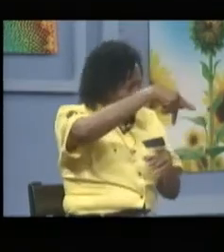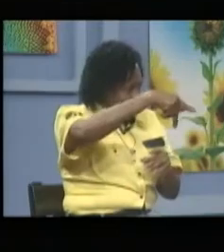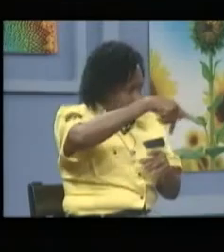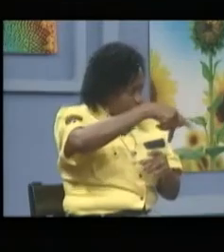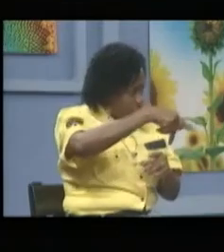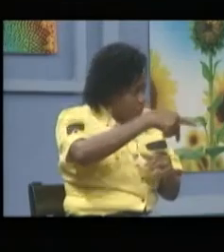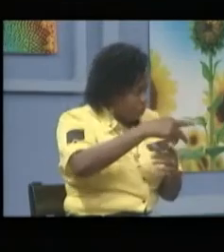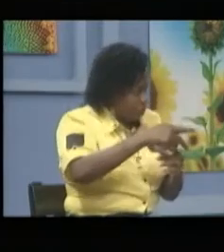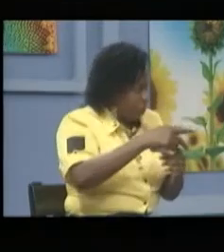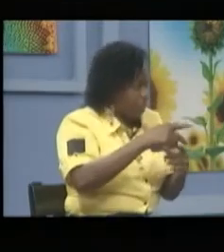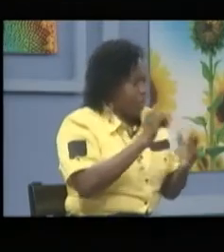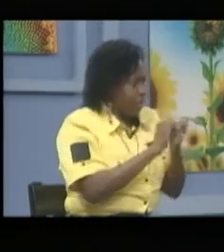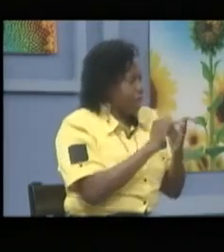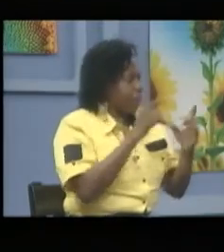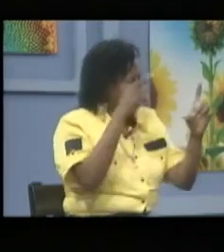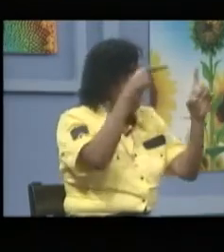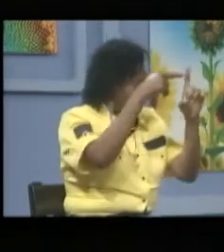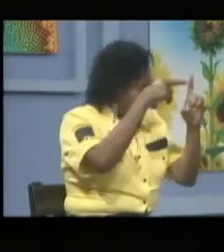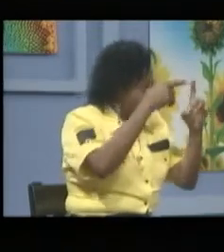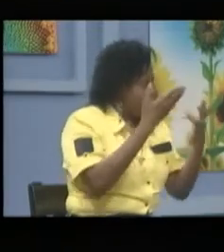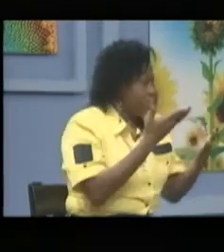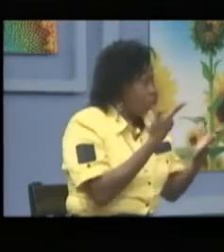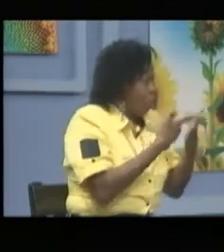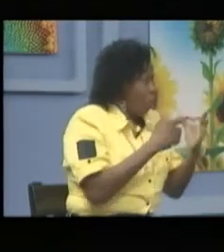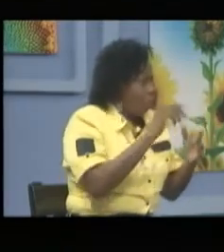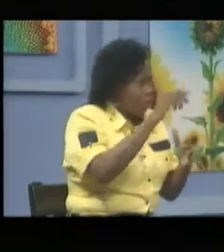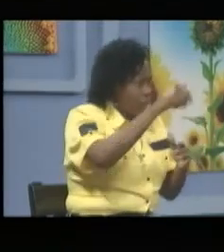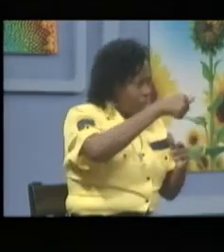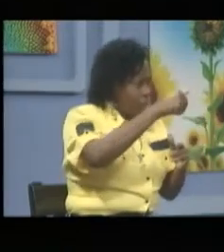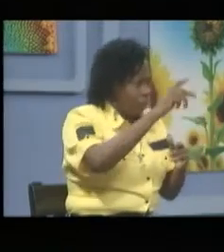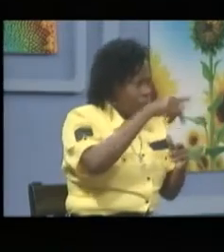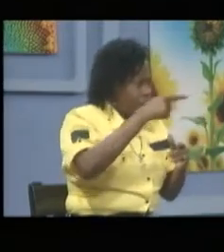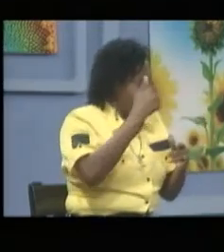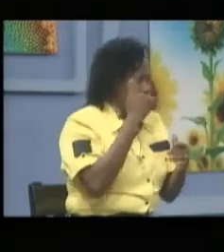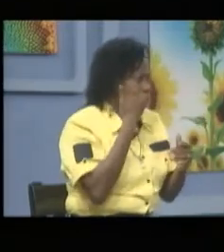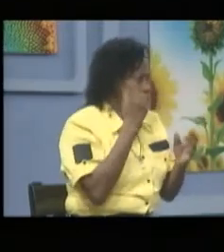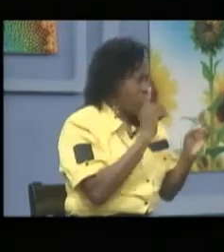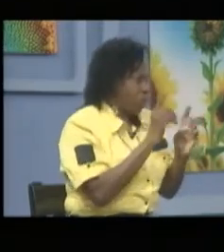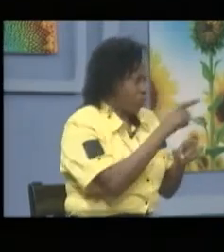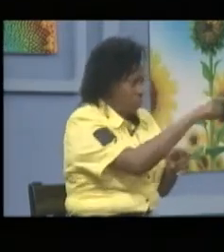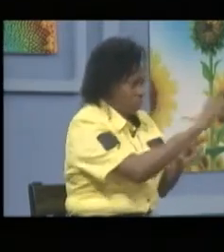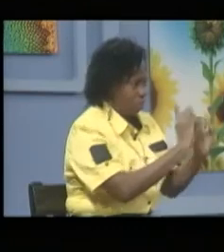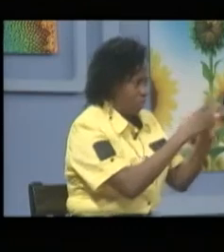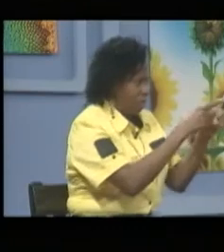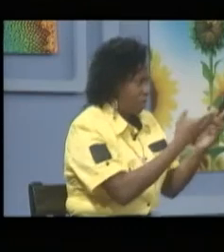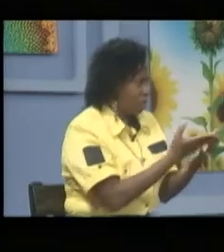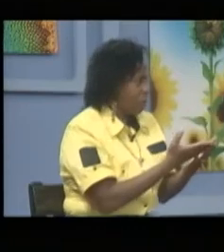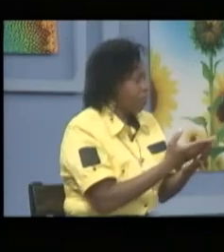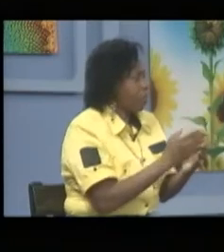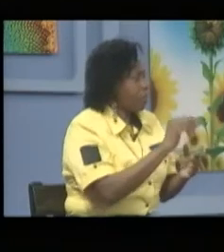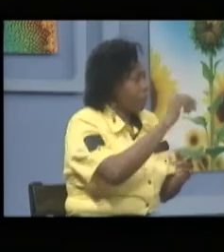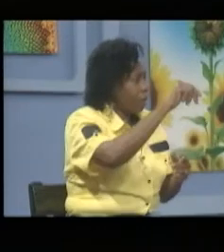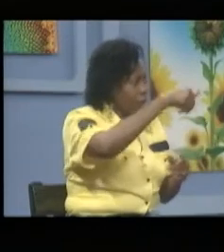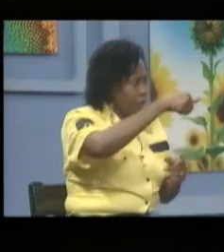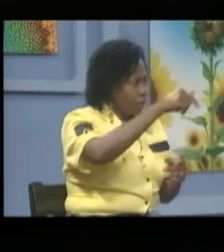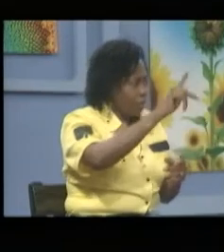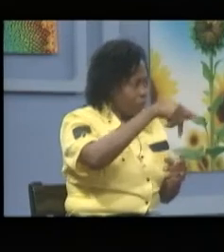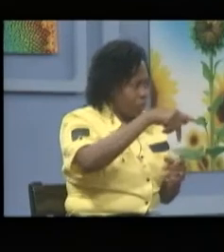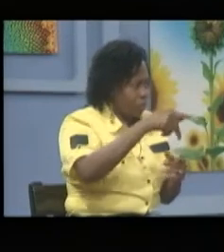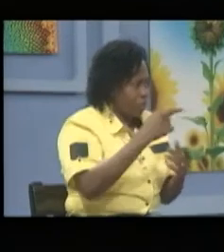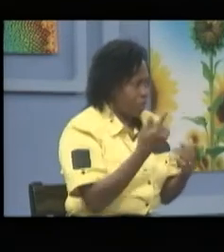That's the aim, sorry. And what is the app supposed to do? Mark. Mark. Mark. Well, yes. app, well,